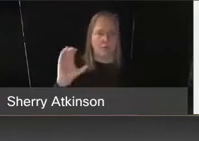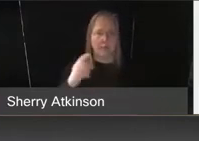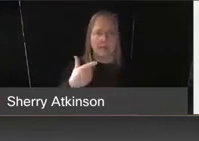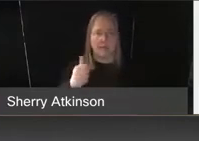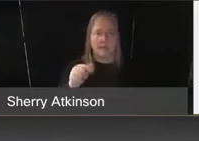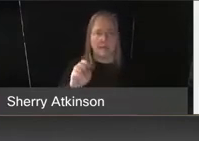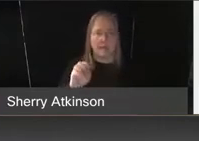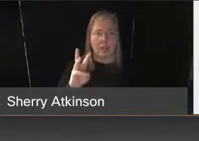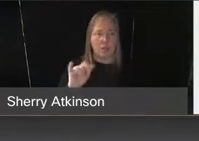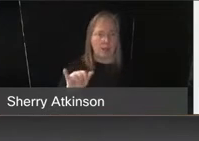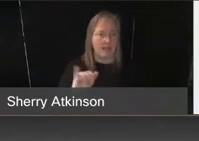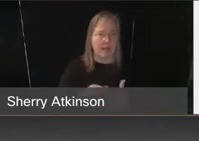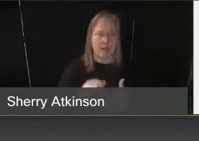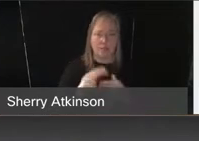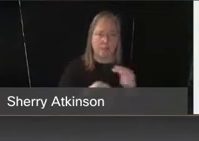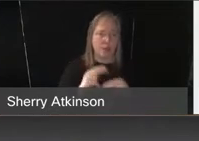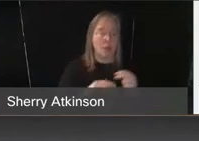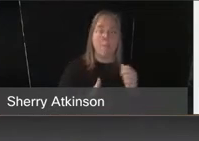Columbia was built